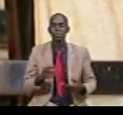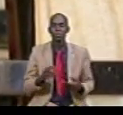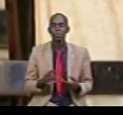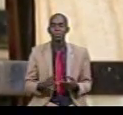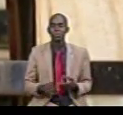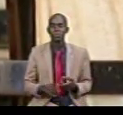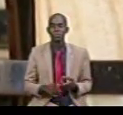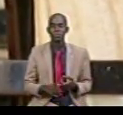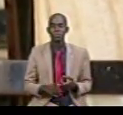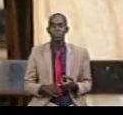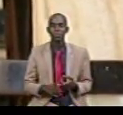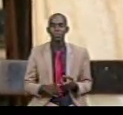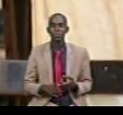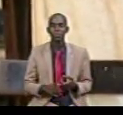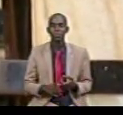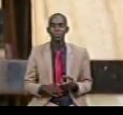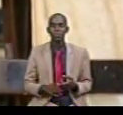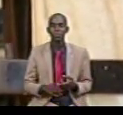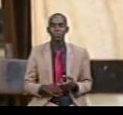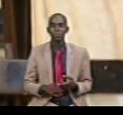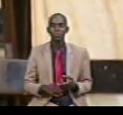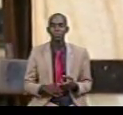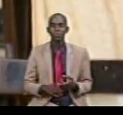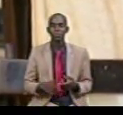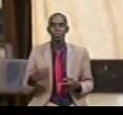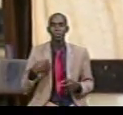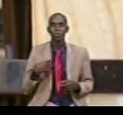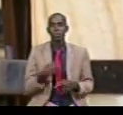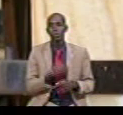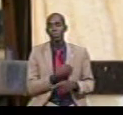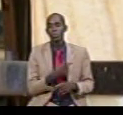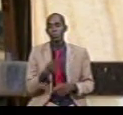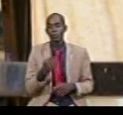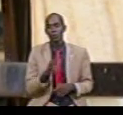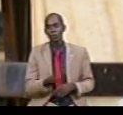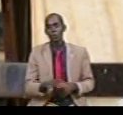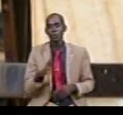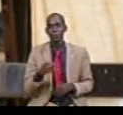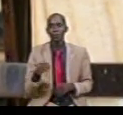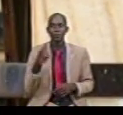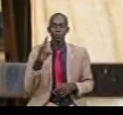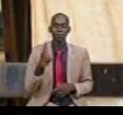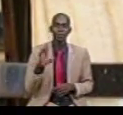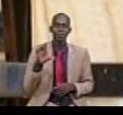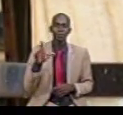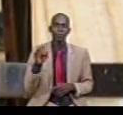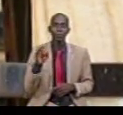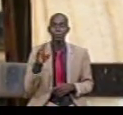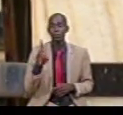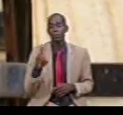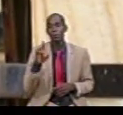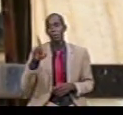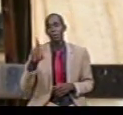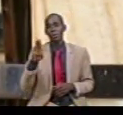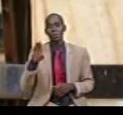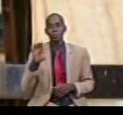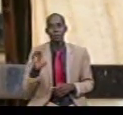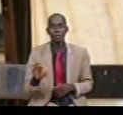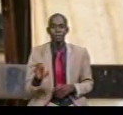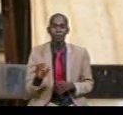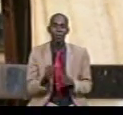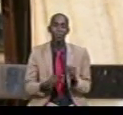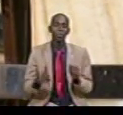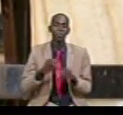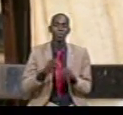Lord, we, the children of D.Life Bible Church, all over the world, are grateful to God for